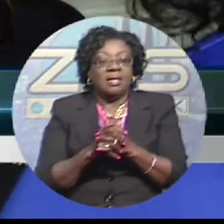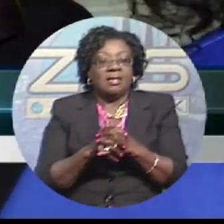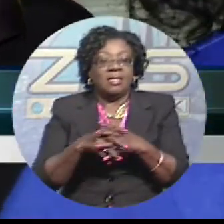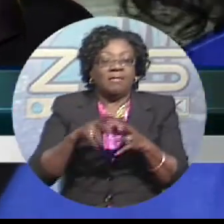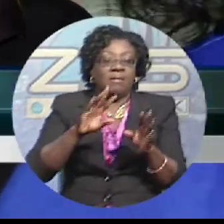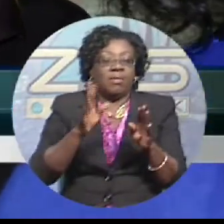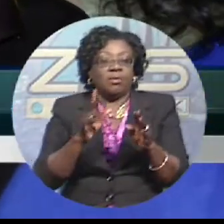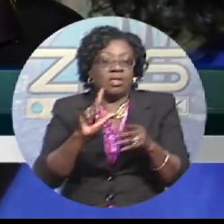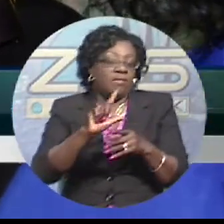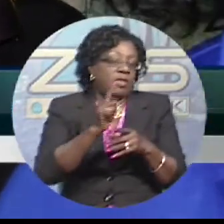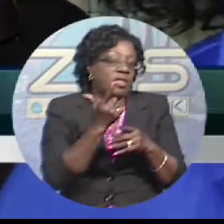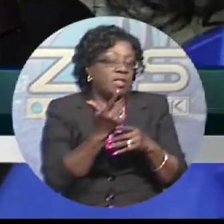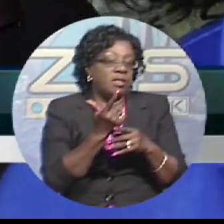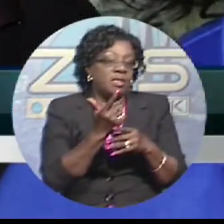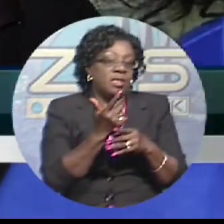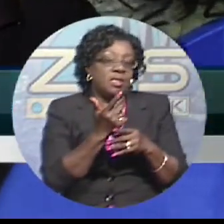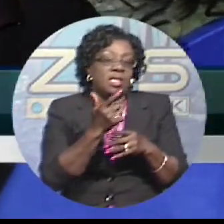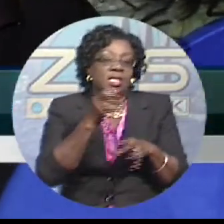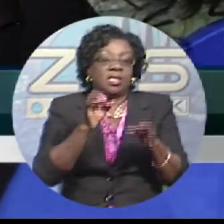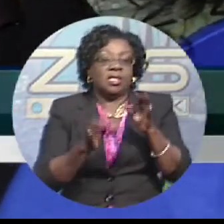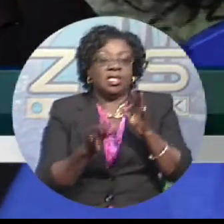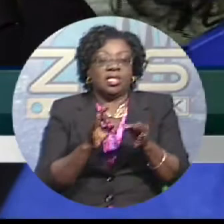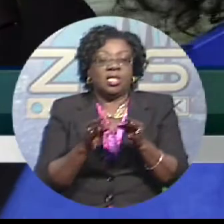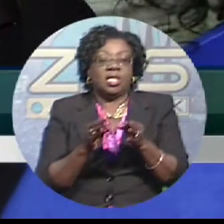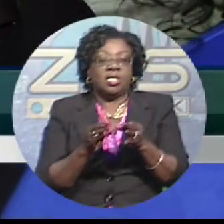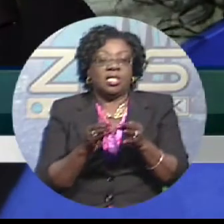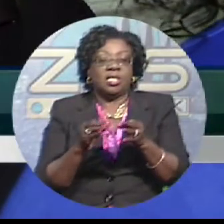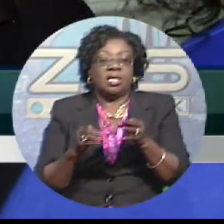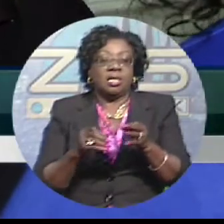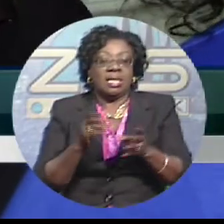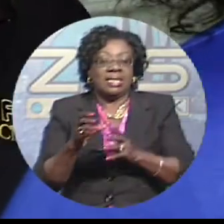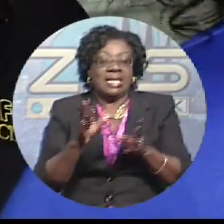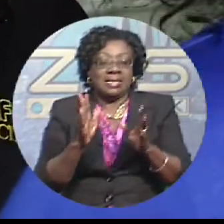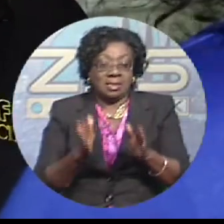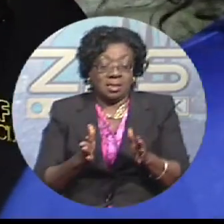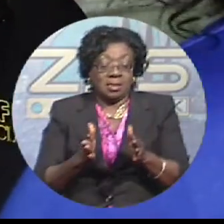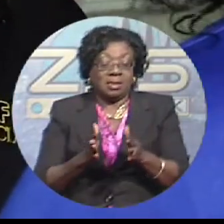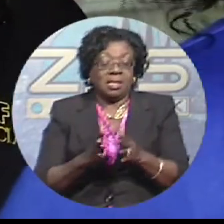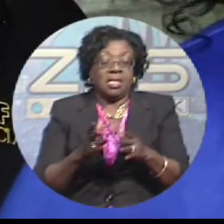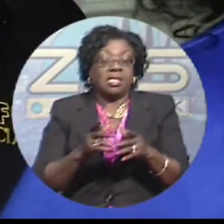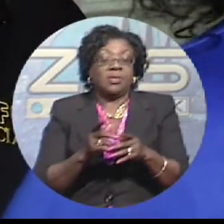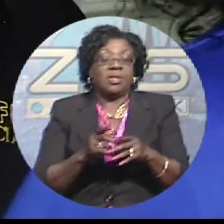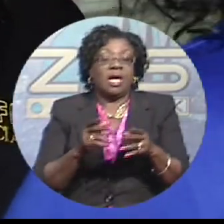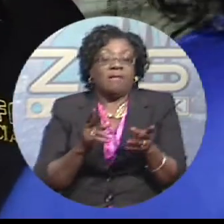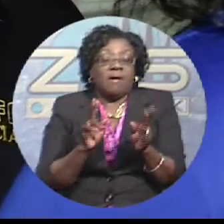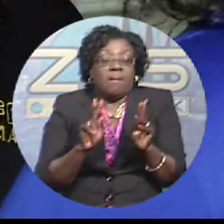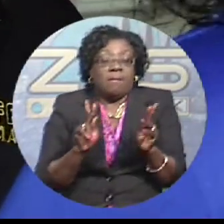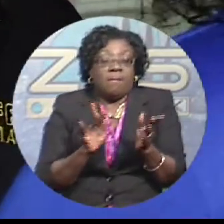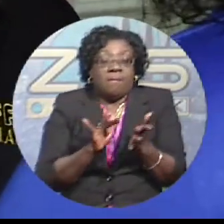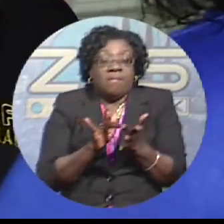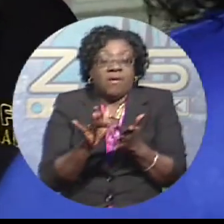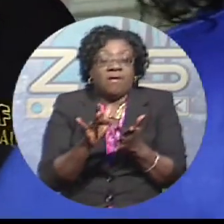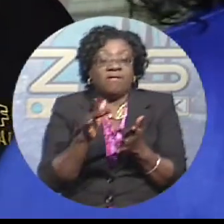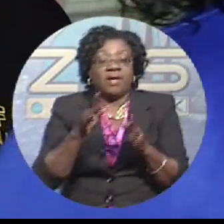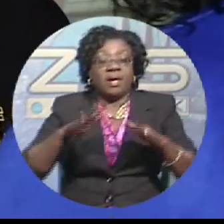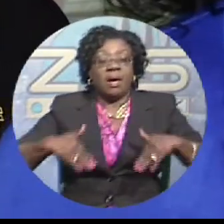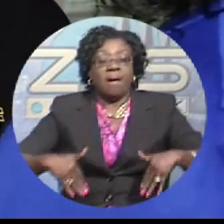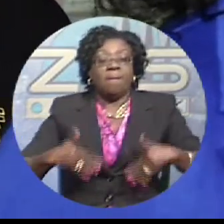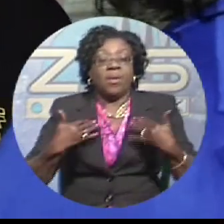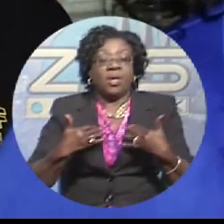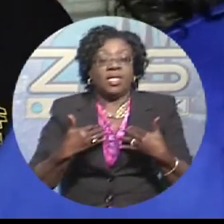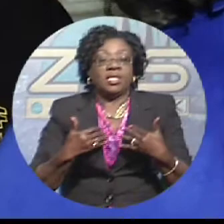poses, turns to like, you know, judge the contestants. So, you know, they have perfect bodies, but to see what's really